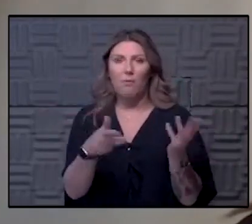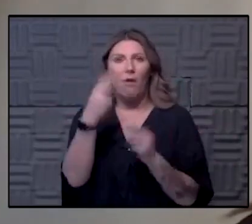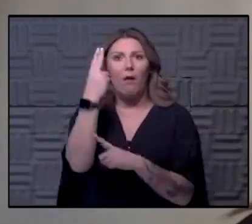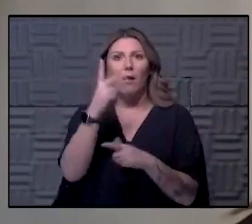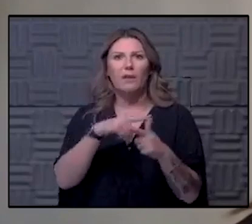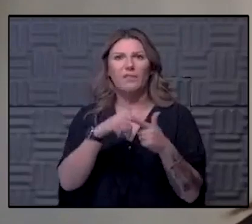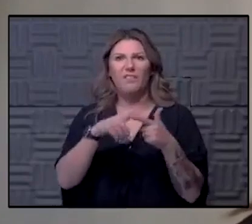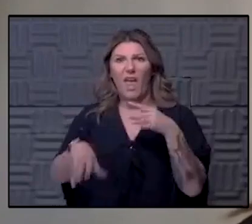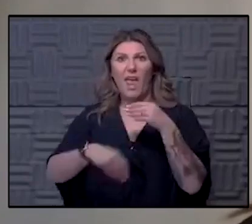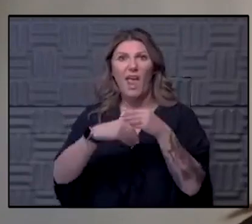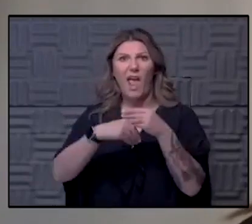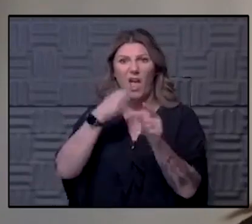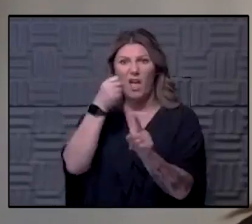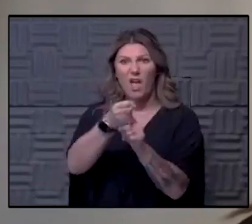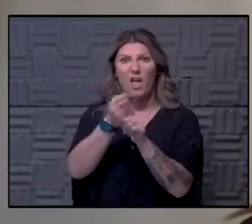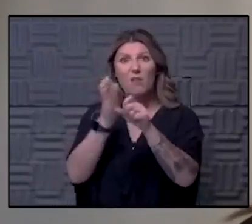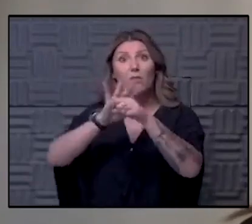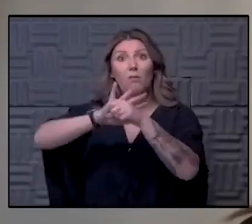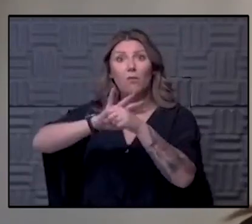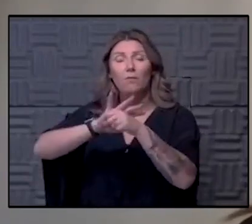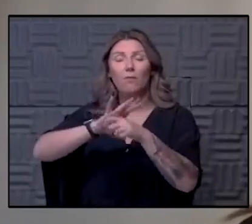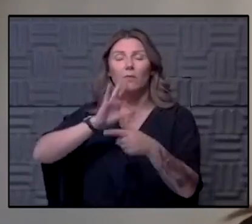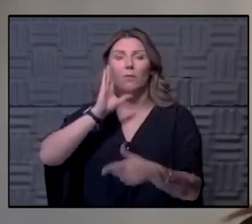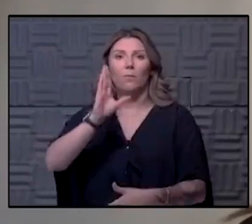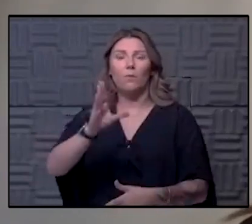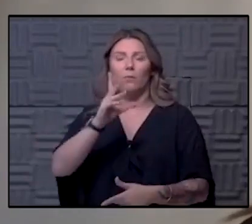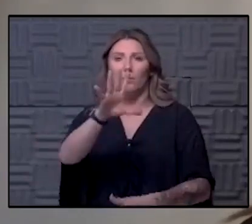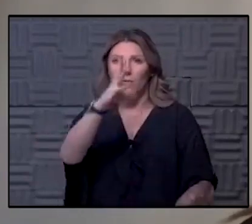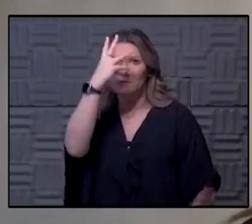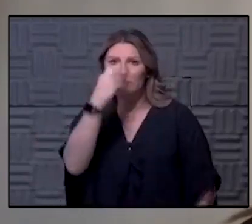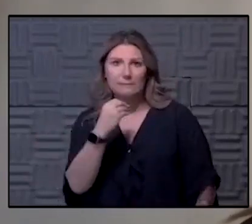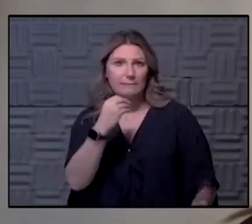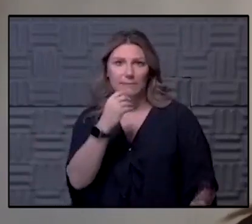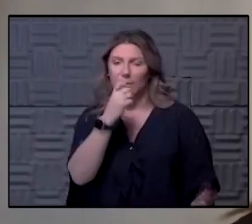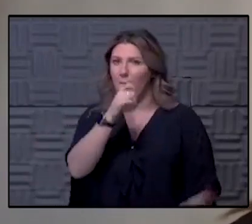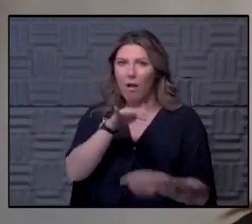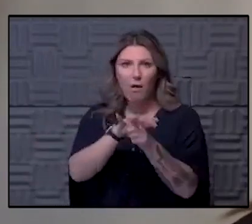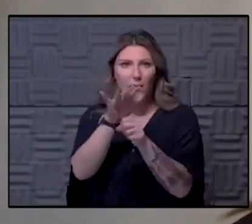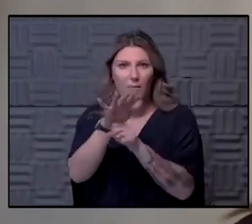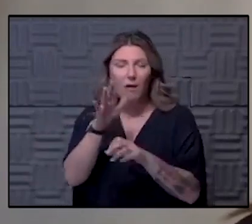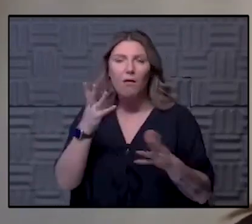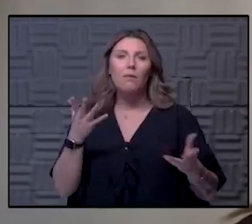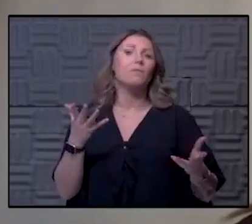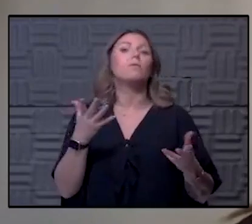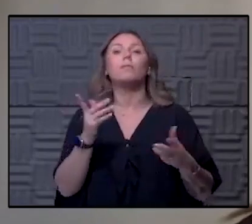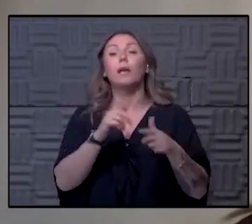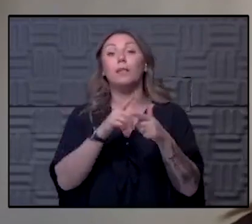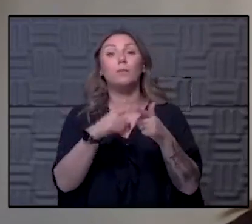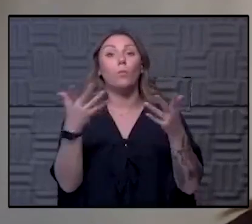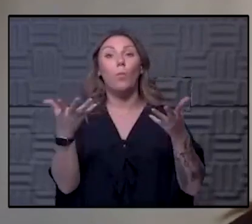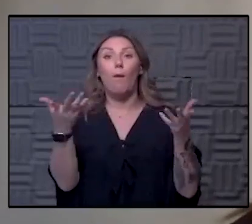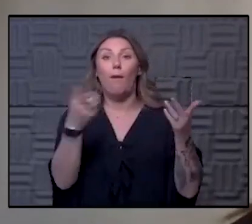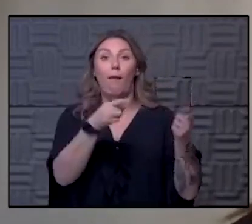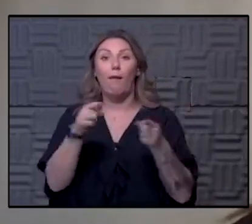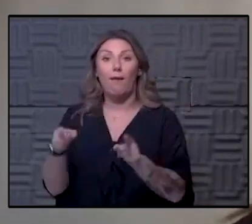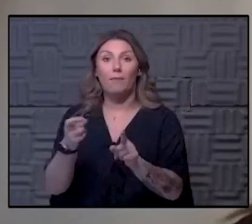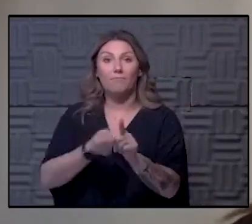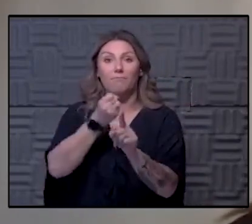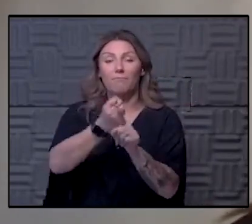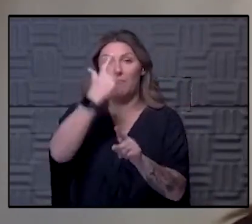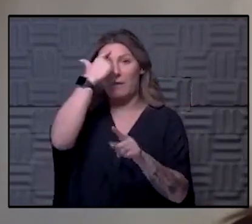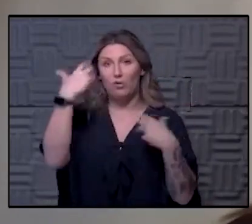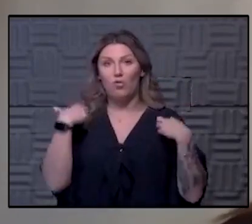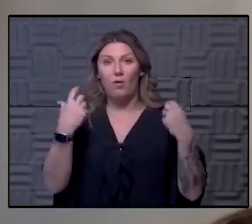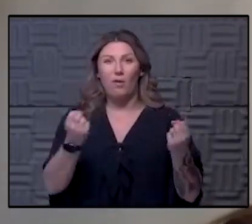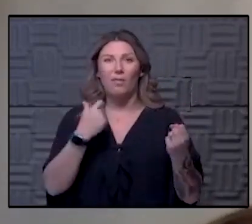onto it and, it's going to impact your sleep. You're going to have decreased sleep, which is in turn going to impact your mental health.